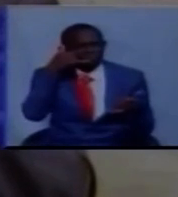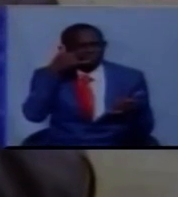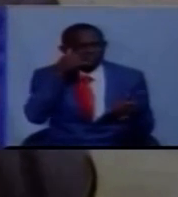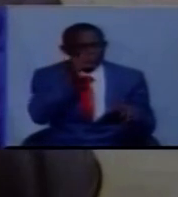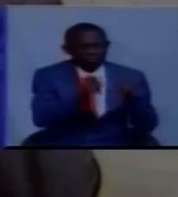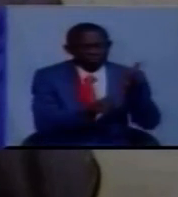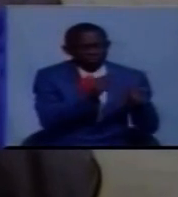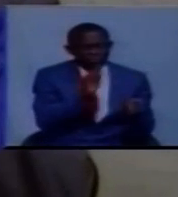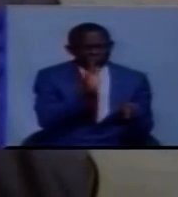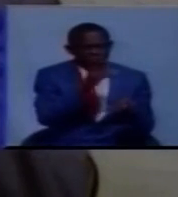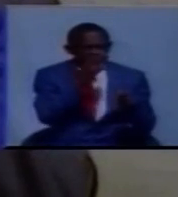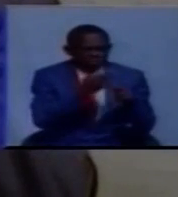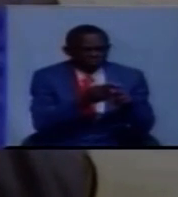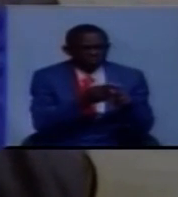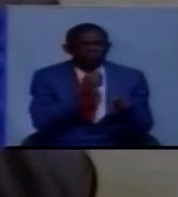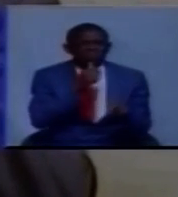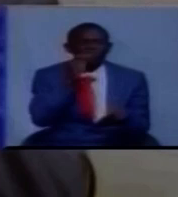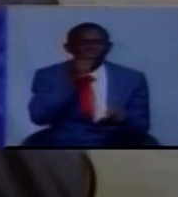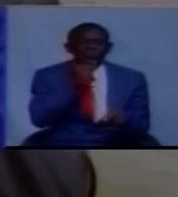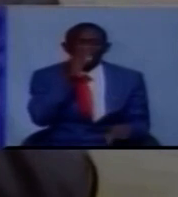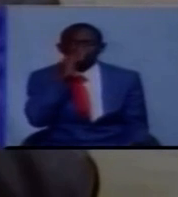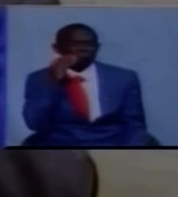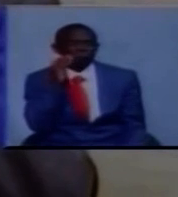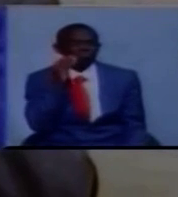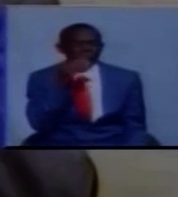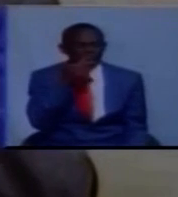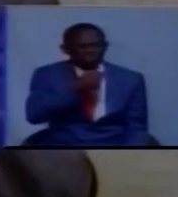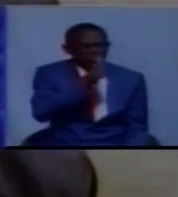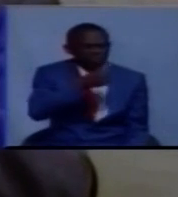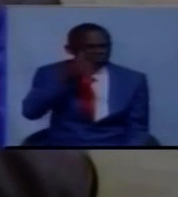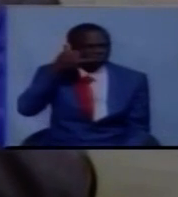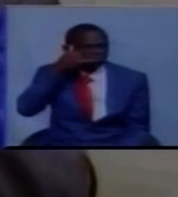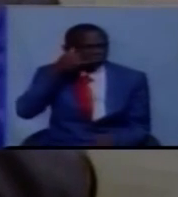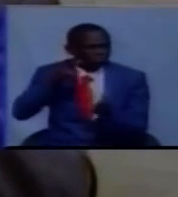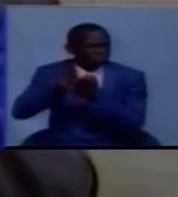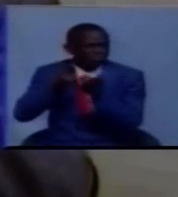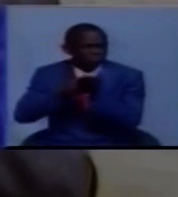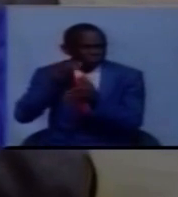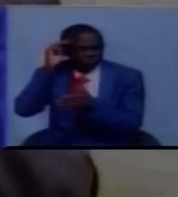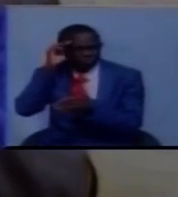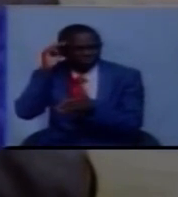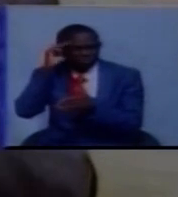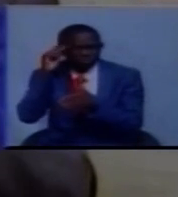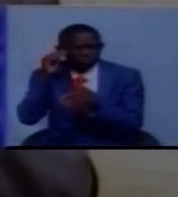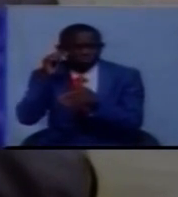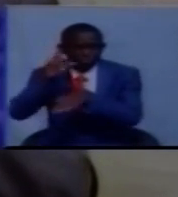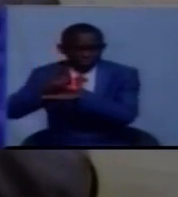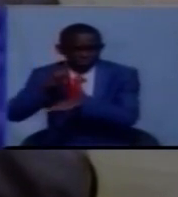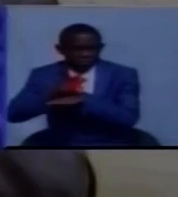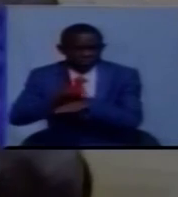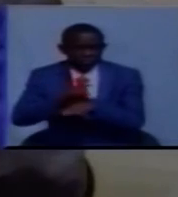review their name. They can say, we don't go to company so-and-so and carry out an inspection. We go there, then